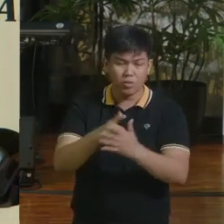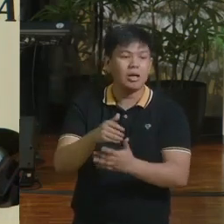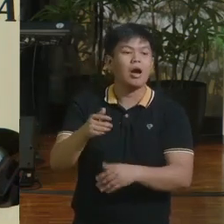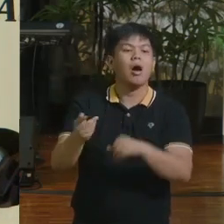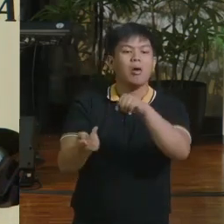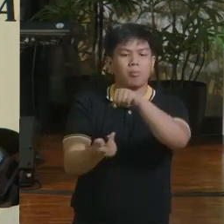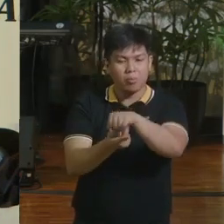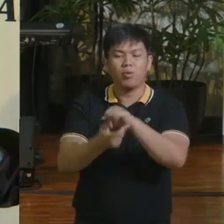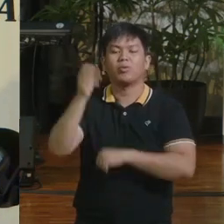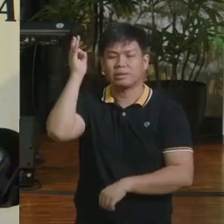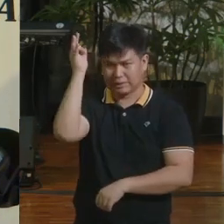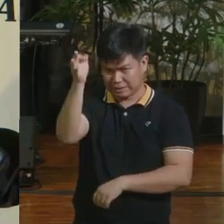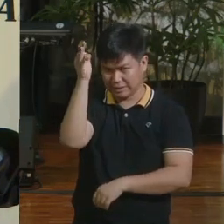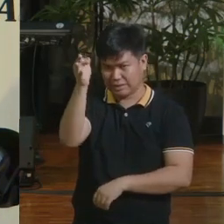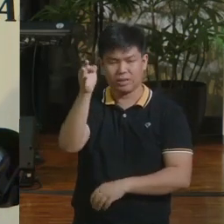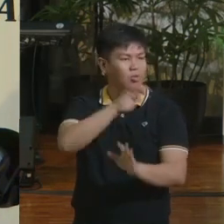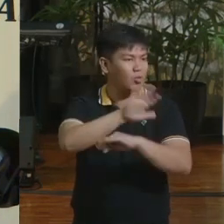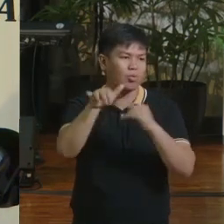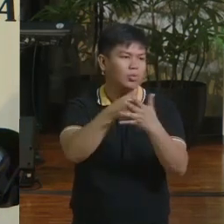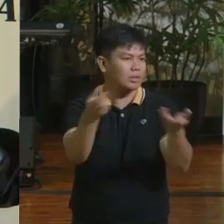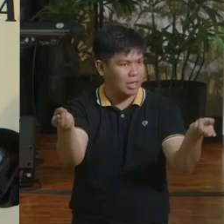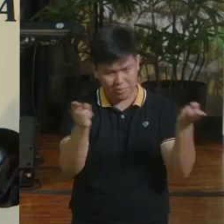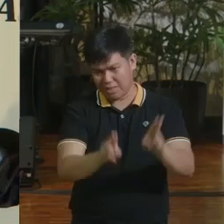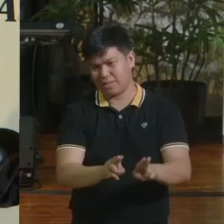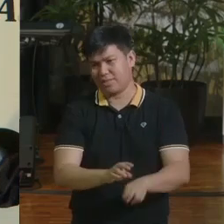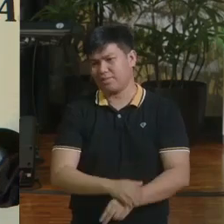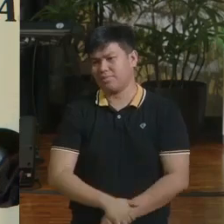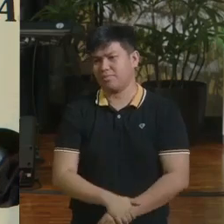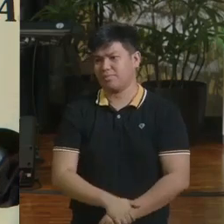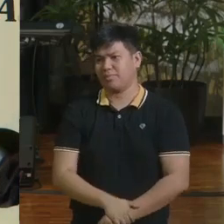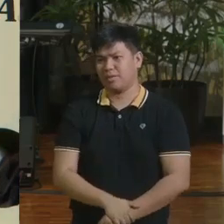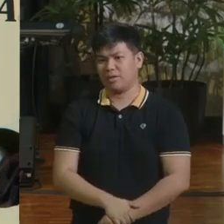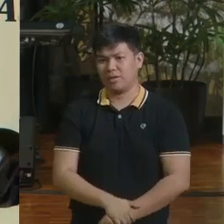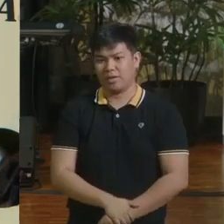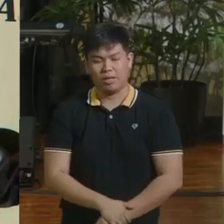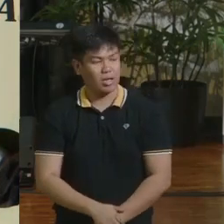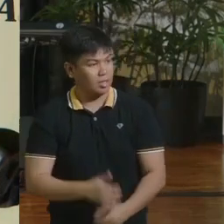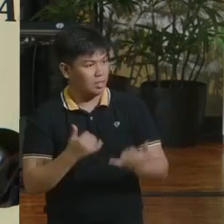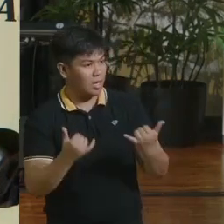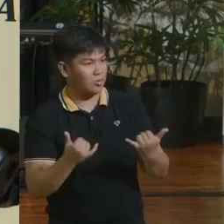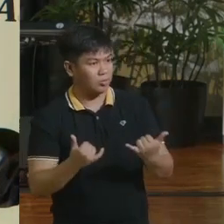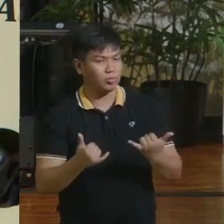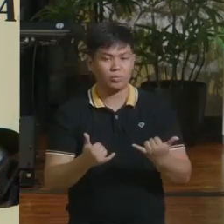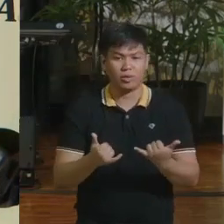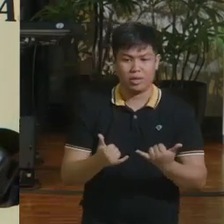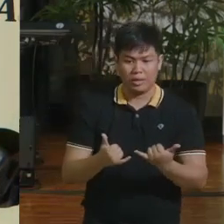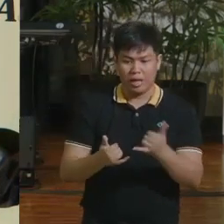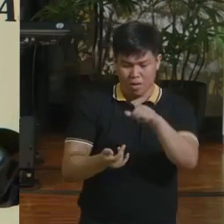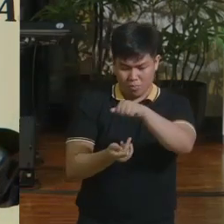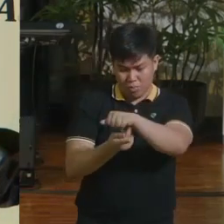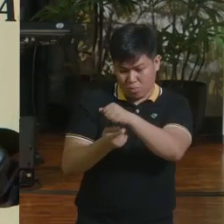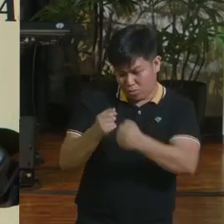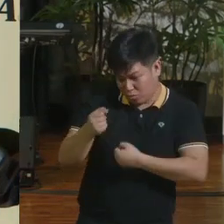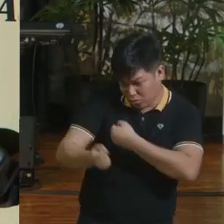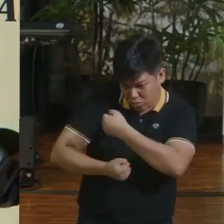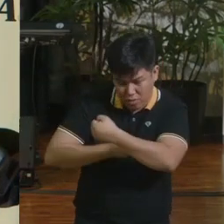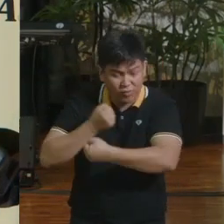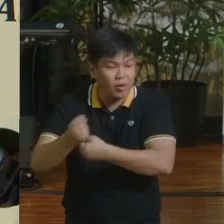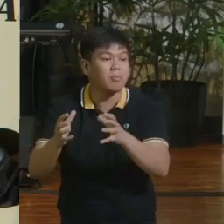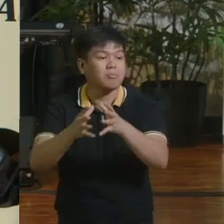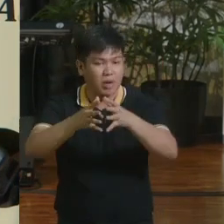Jerusalem. Lahat yung nagkatotoo sa buhay niya. For I will show him how much he must suffer for the sake of my